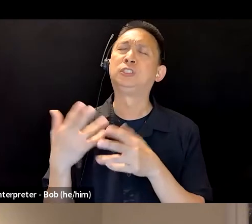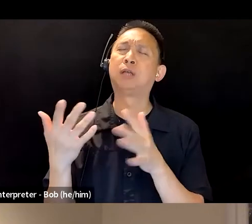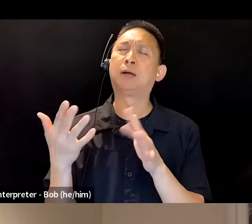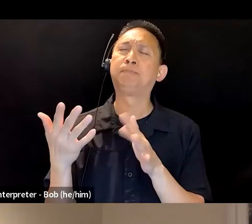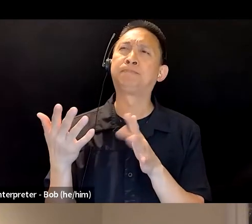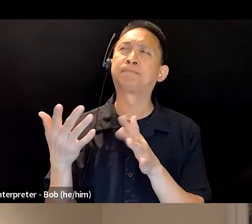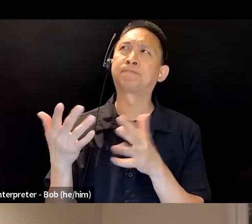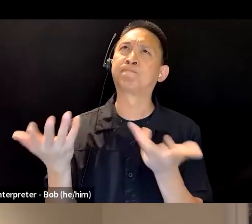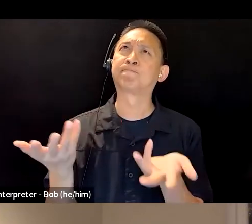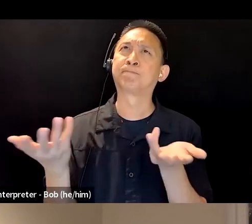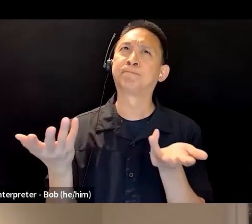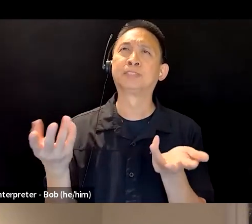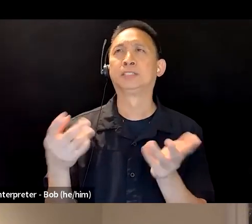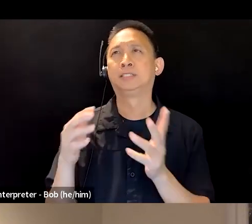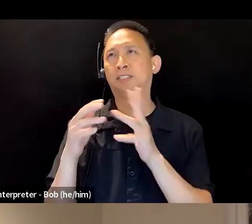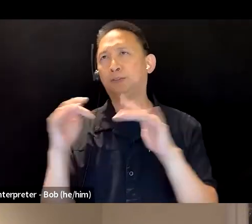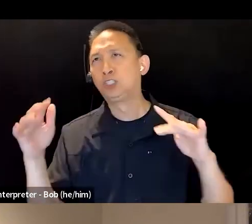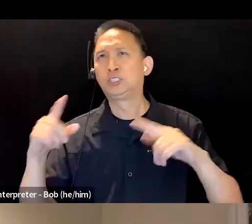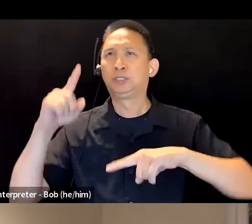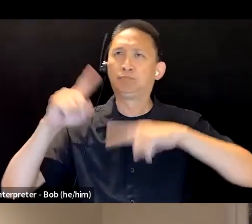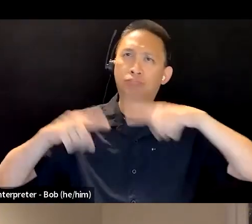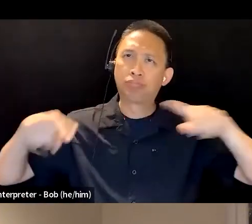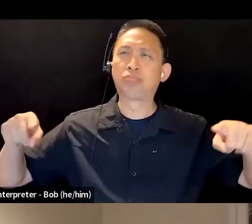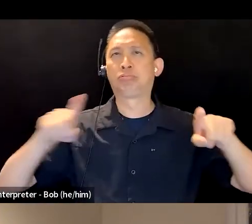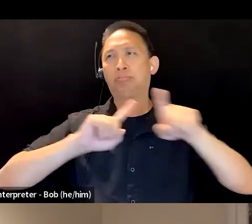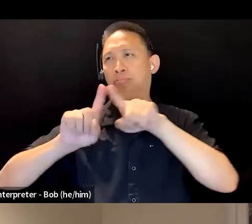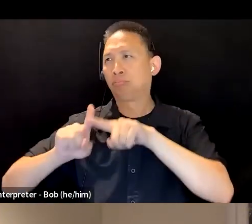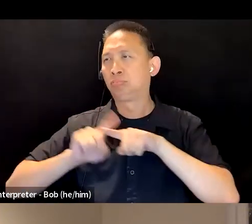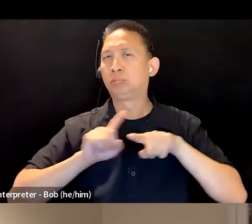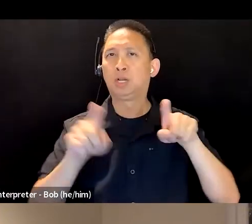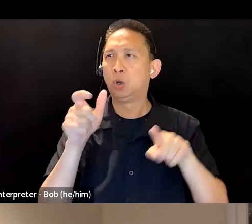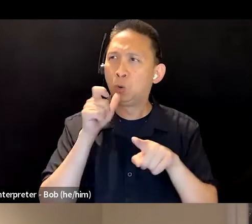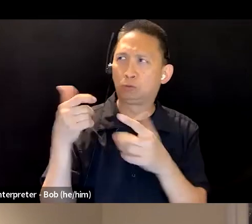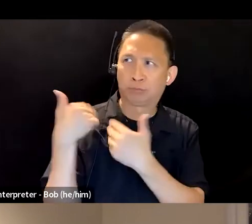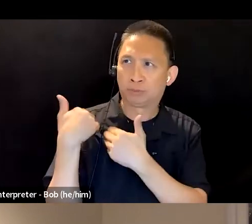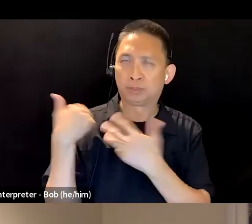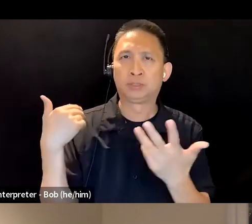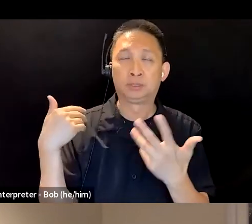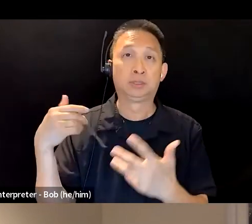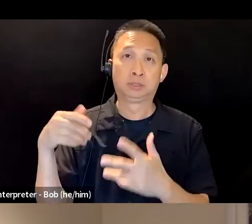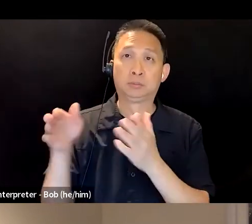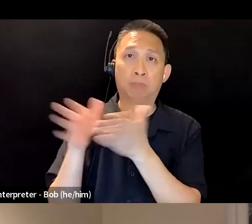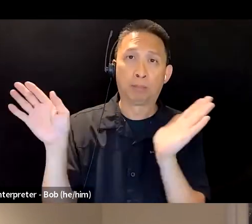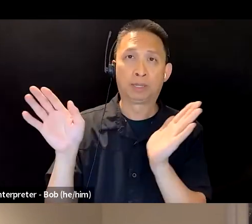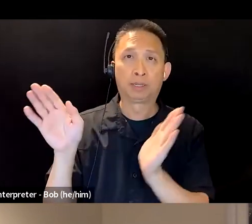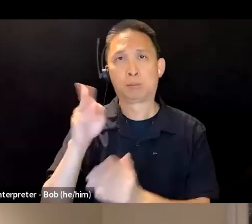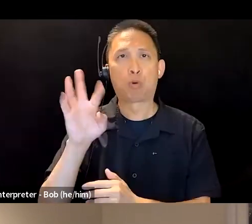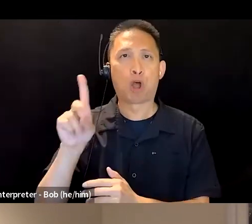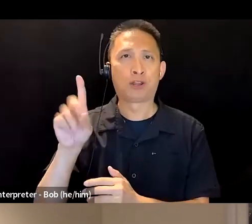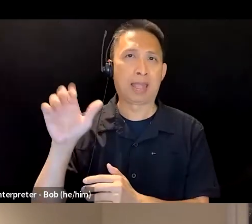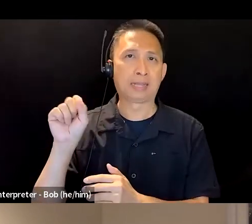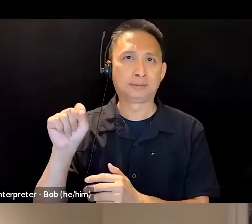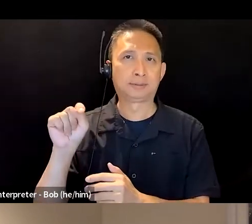we talked a lot about this just in terms of a responsibility of the public broadcaster to reflect